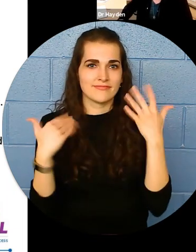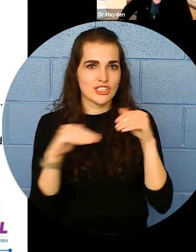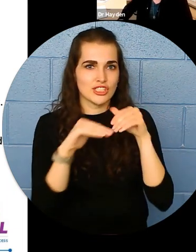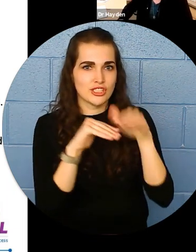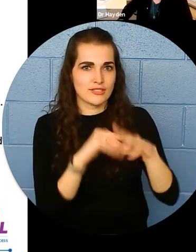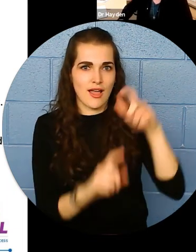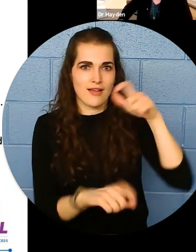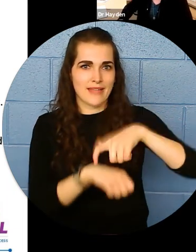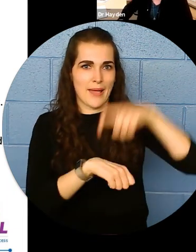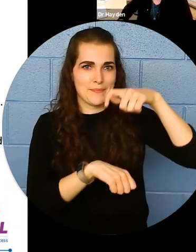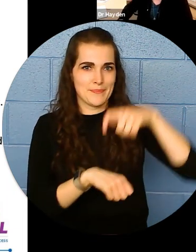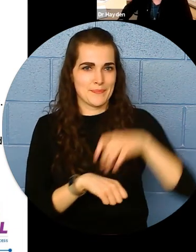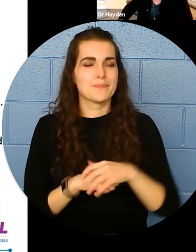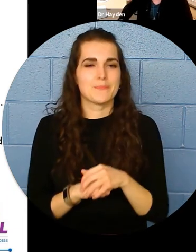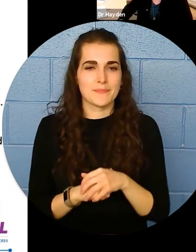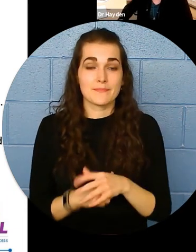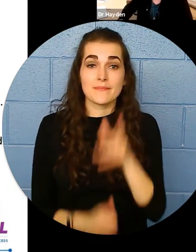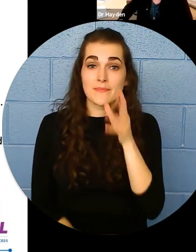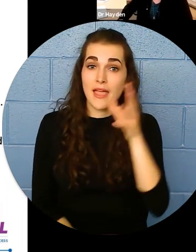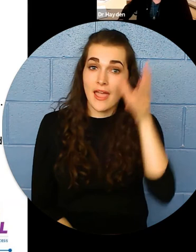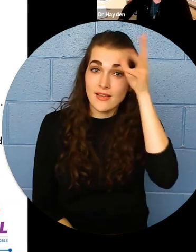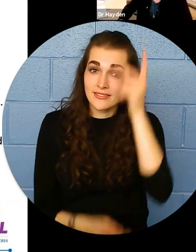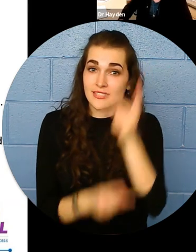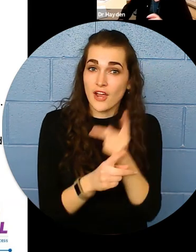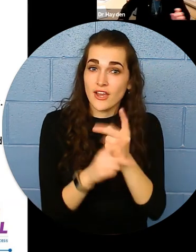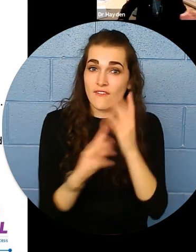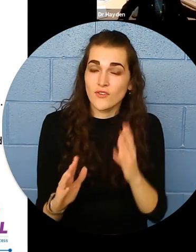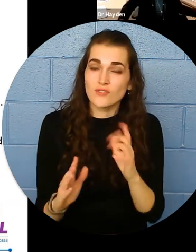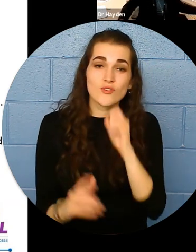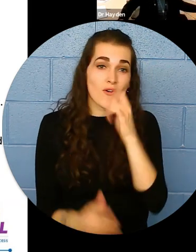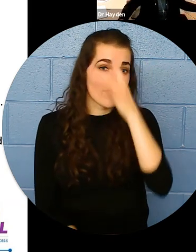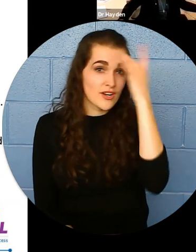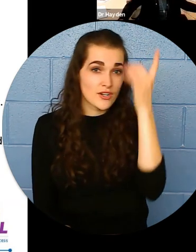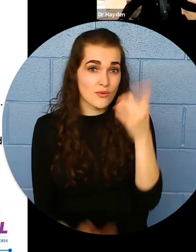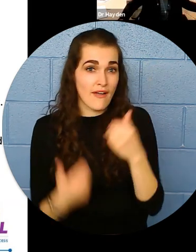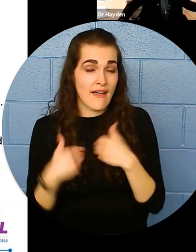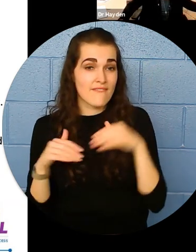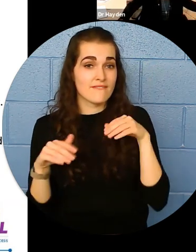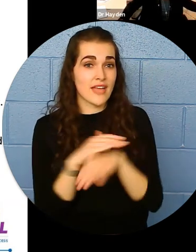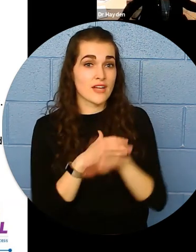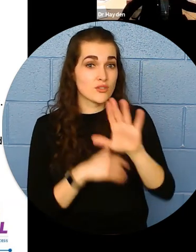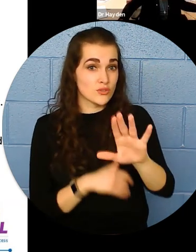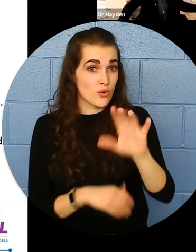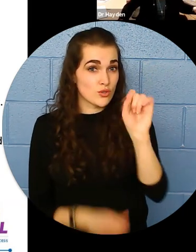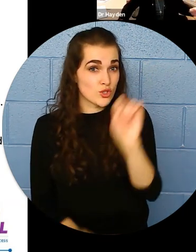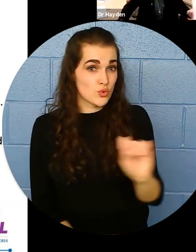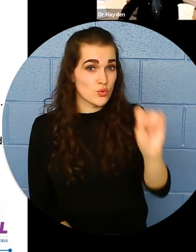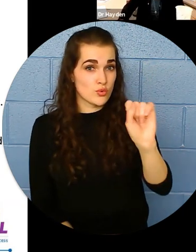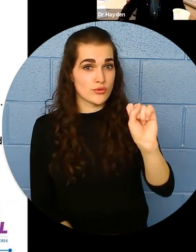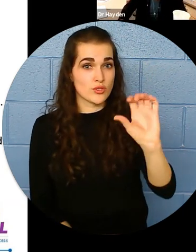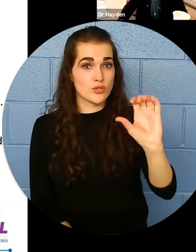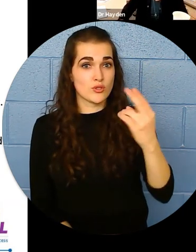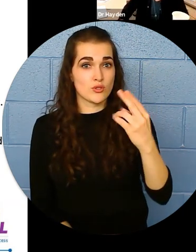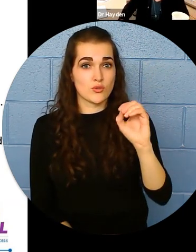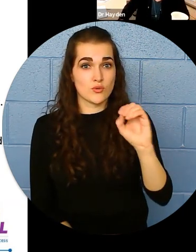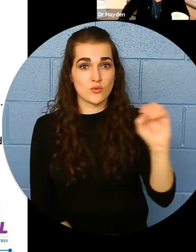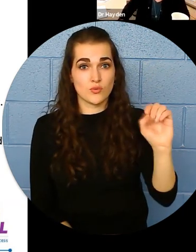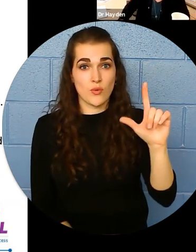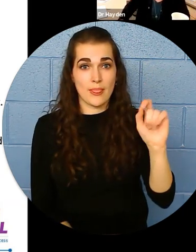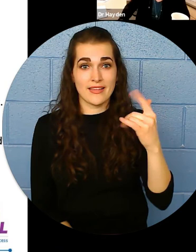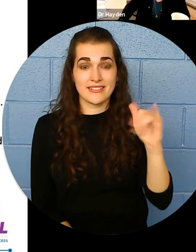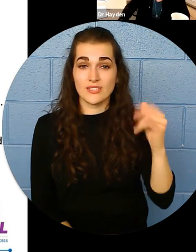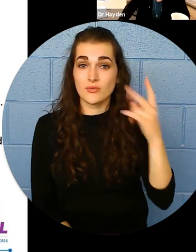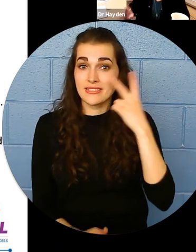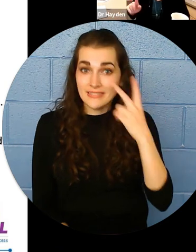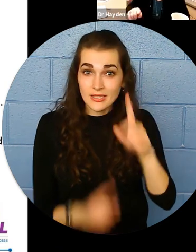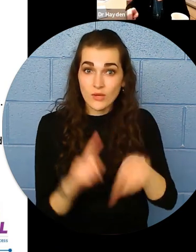in on time. Parents and caregivers, don't forget, you have access to your student Schoology page, so you can see when they're